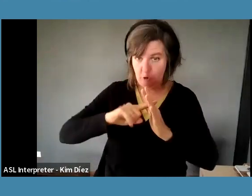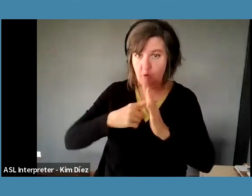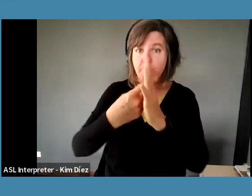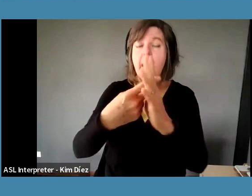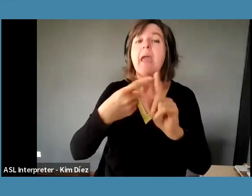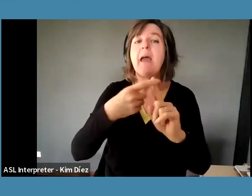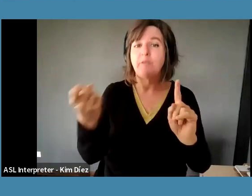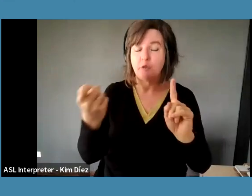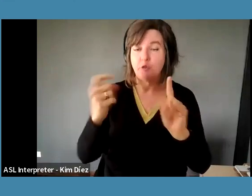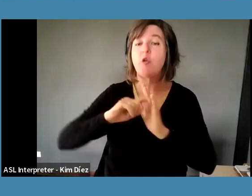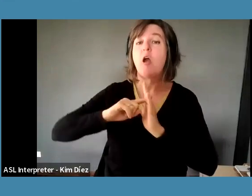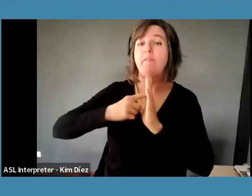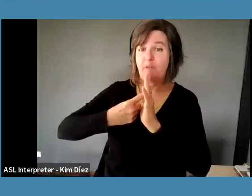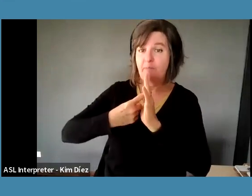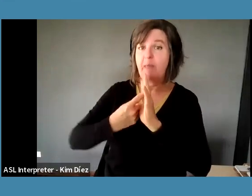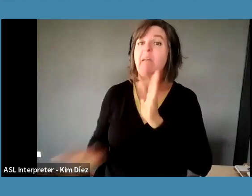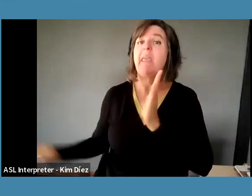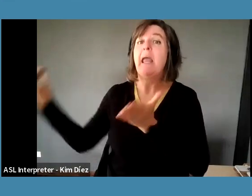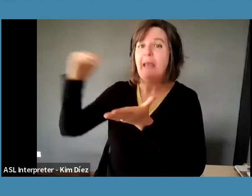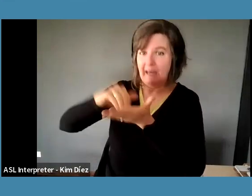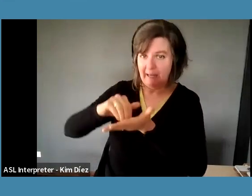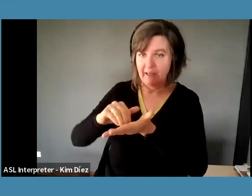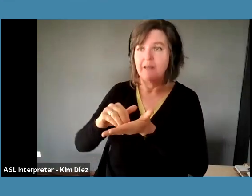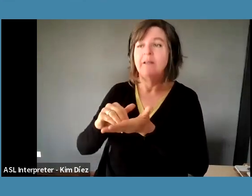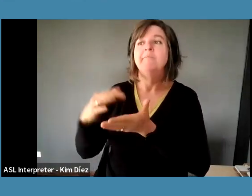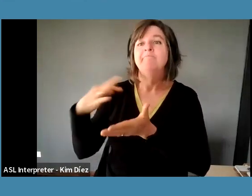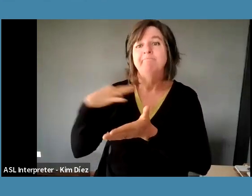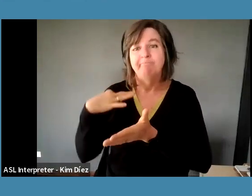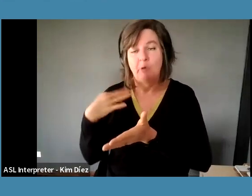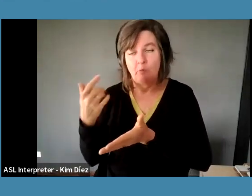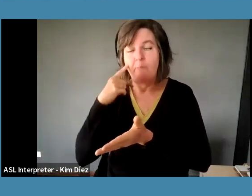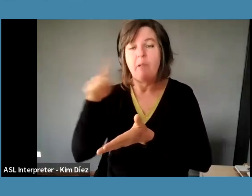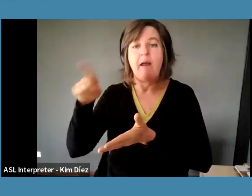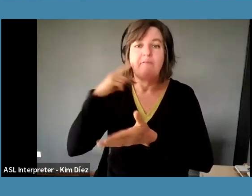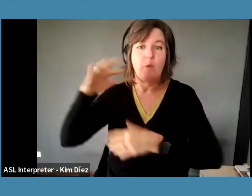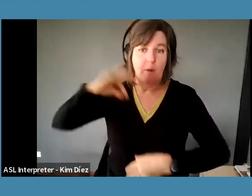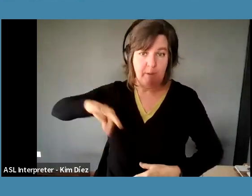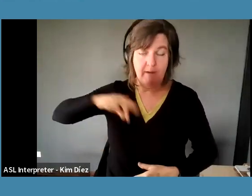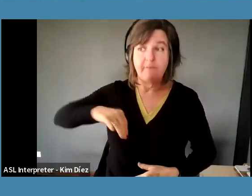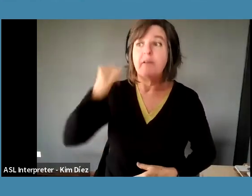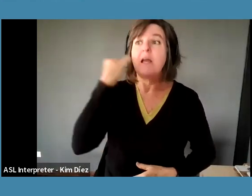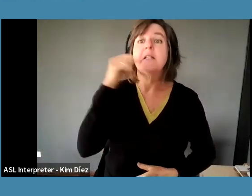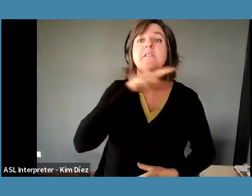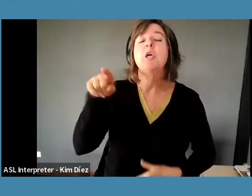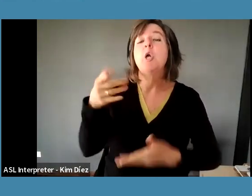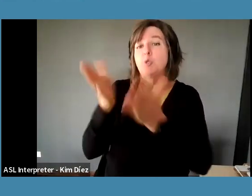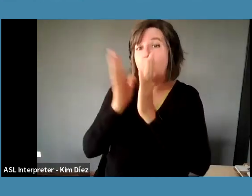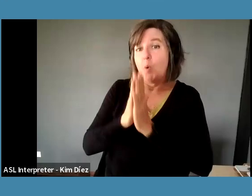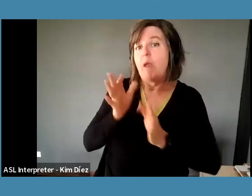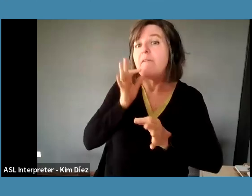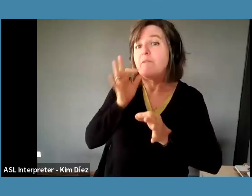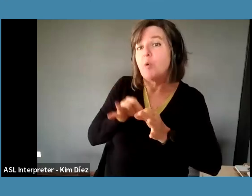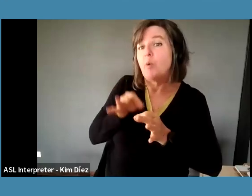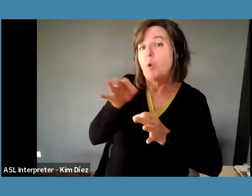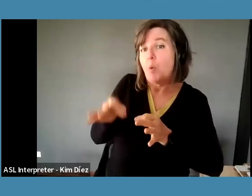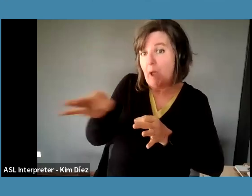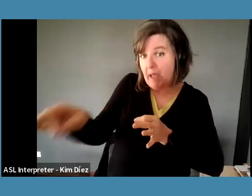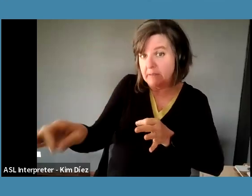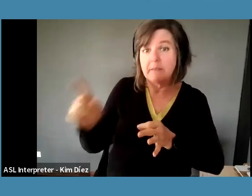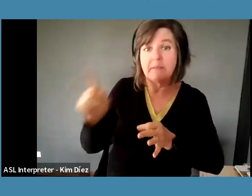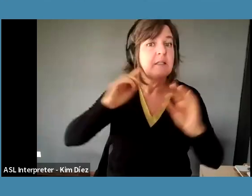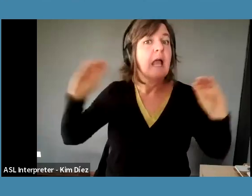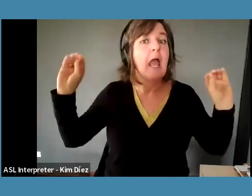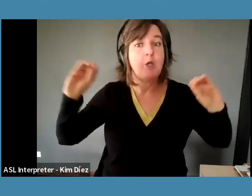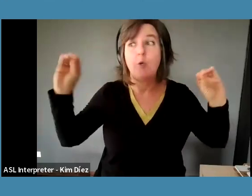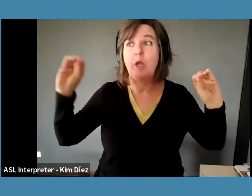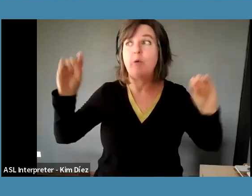by reapplying for your benefits. So if you have requested a continuance and you have not gotten something back saying, yes, your continuance